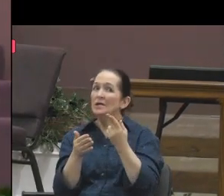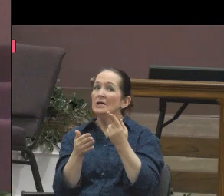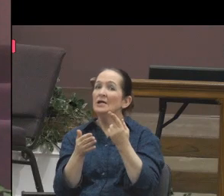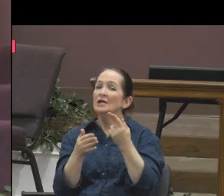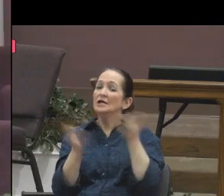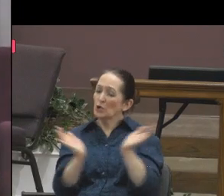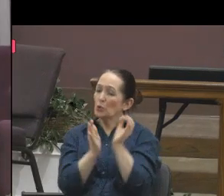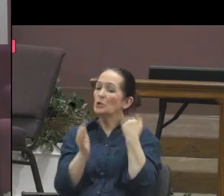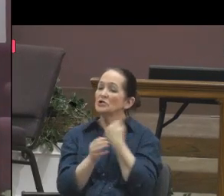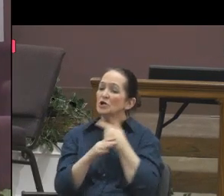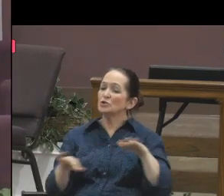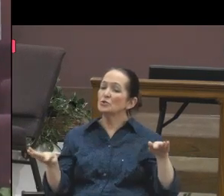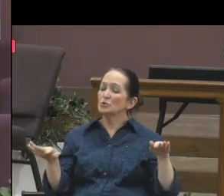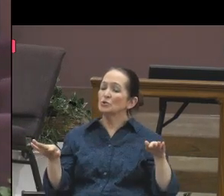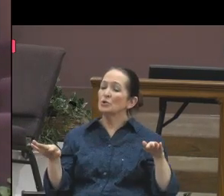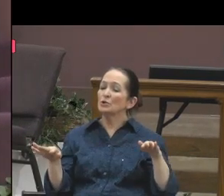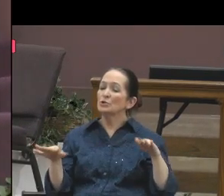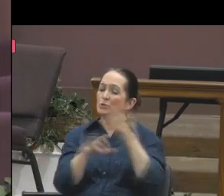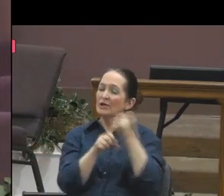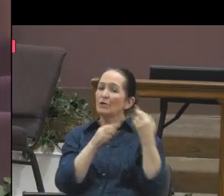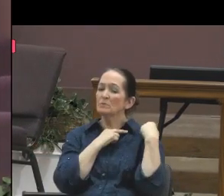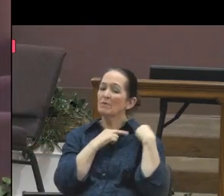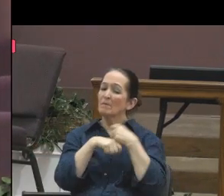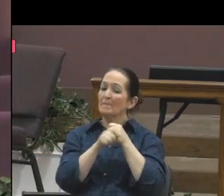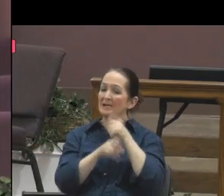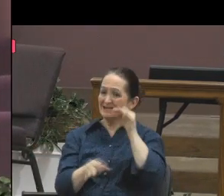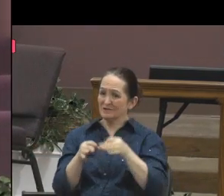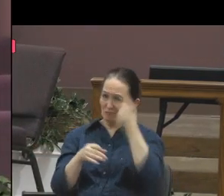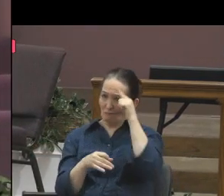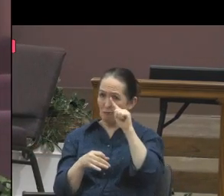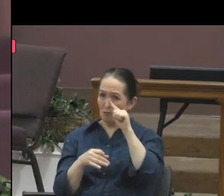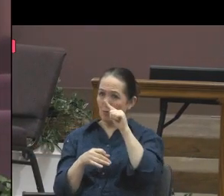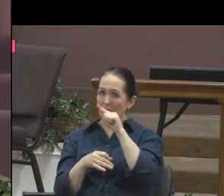take responsibilities and make decisions for themselves.